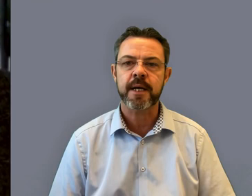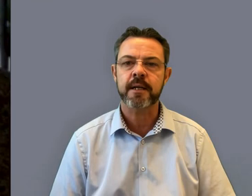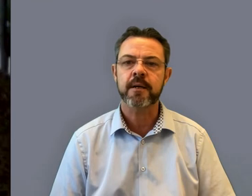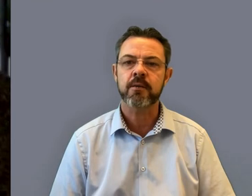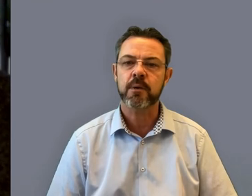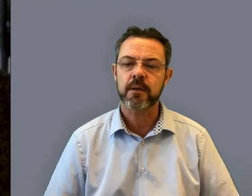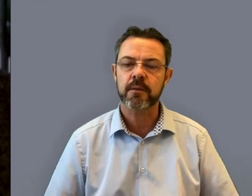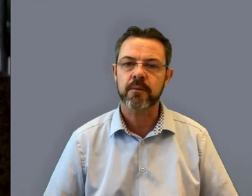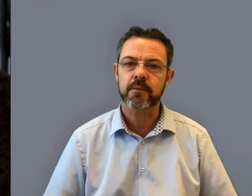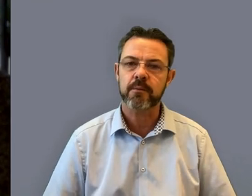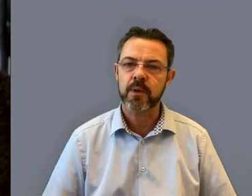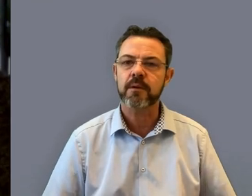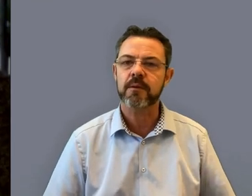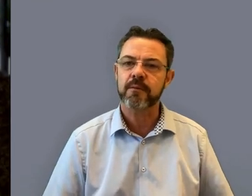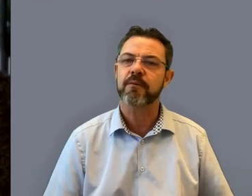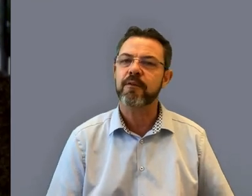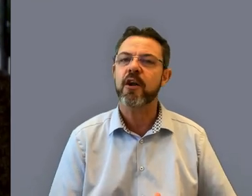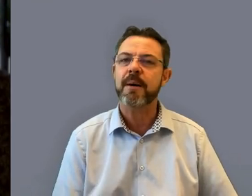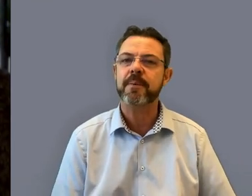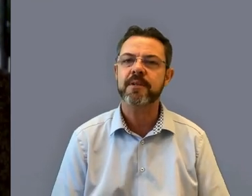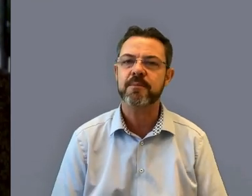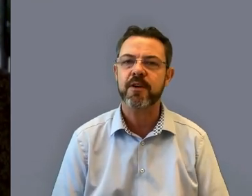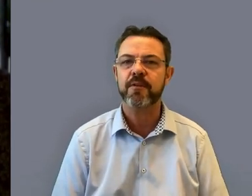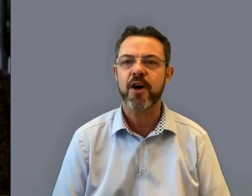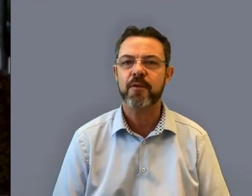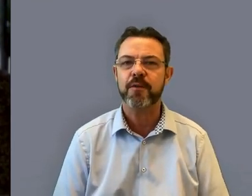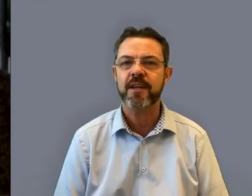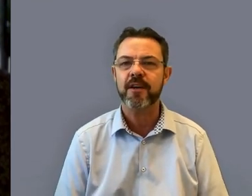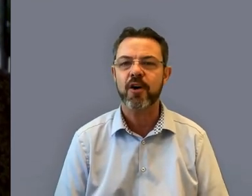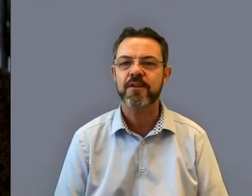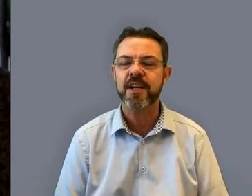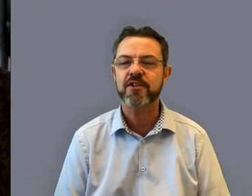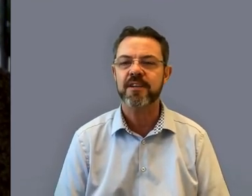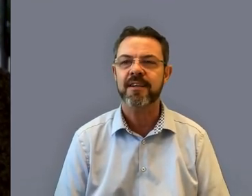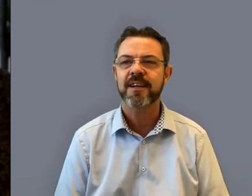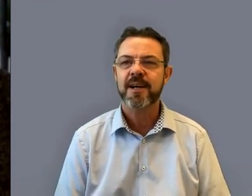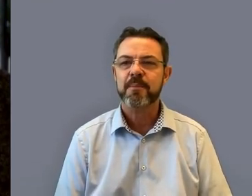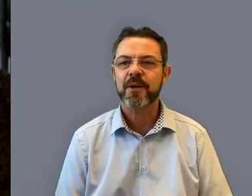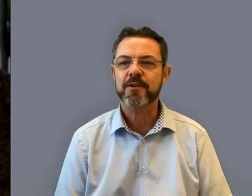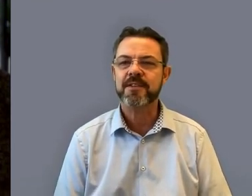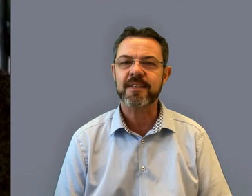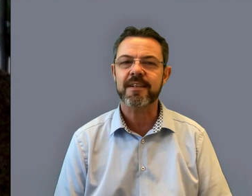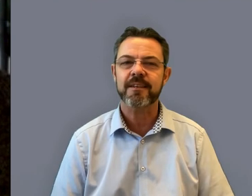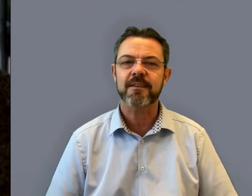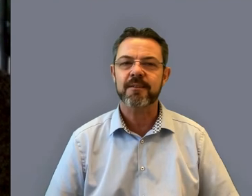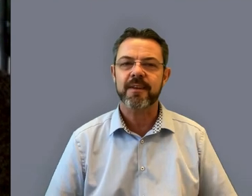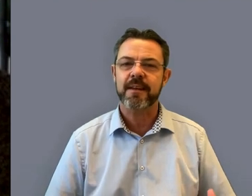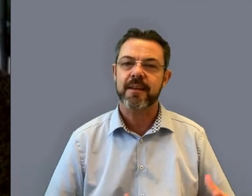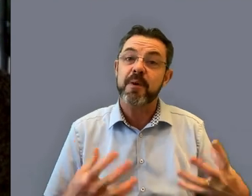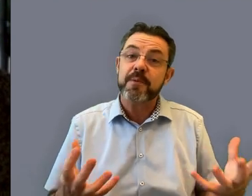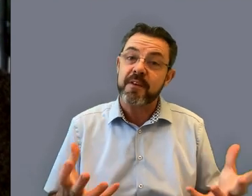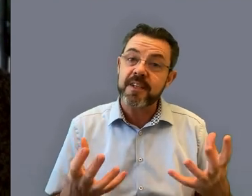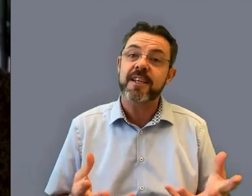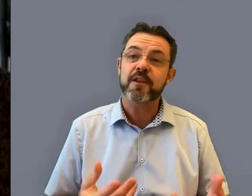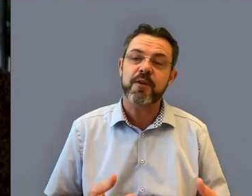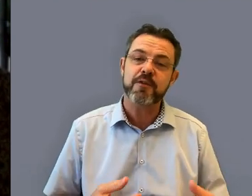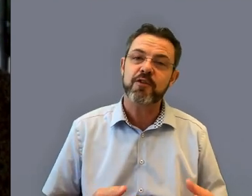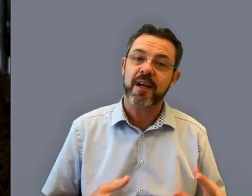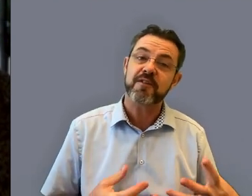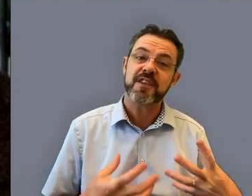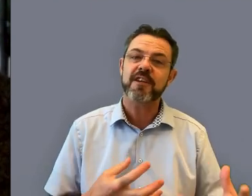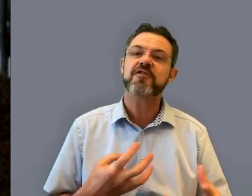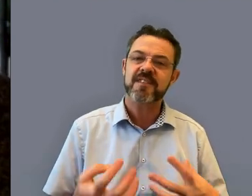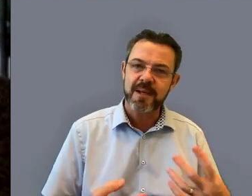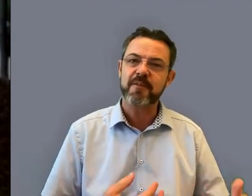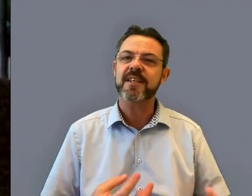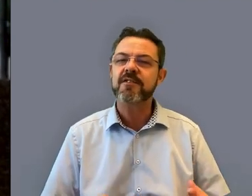decisions. And we'll follow up in terms of the conversation, because the purpose of this interview is to